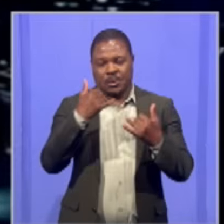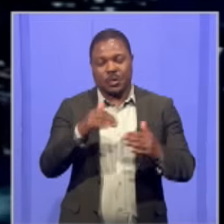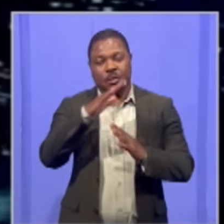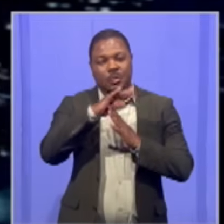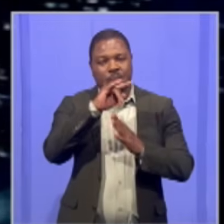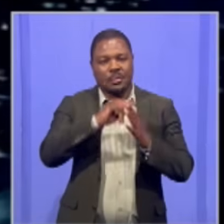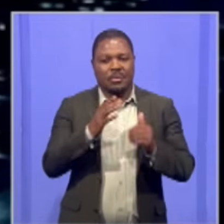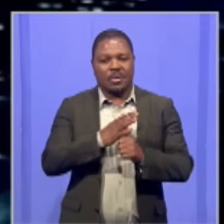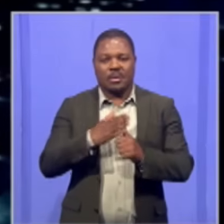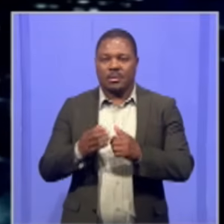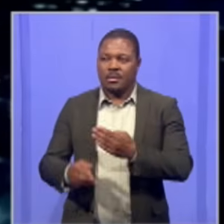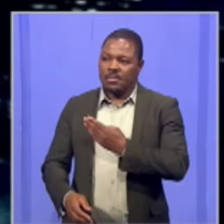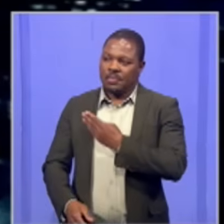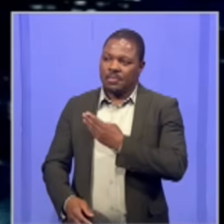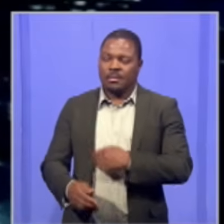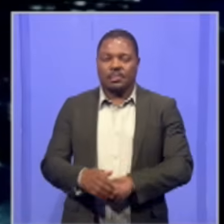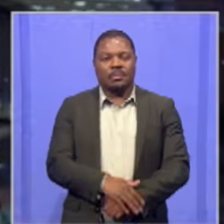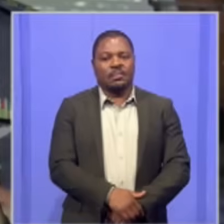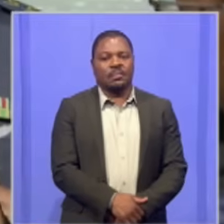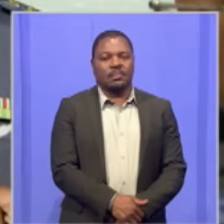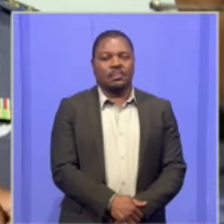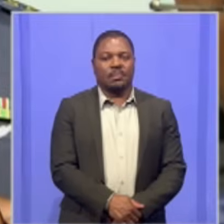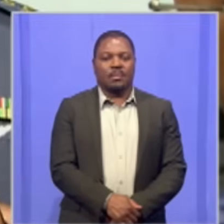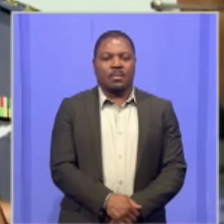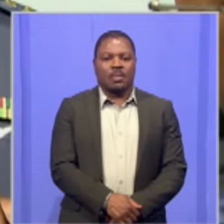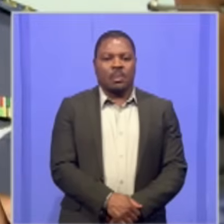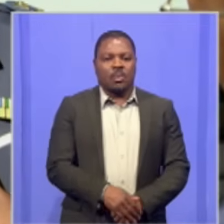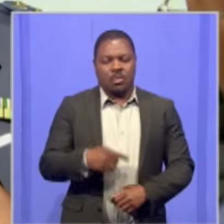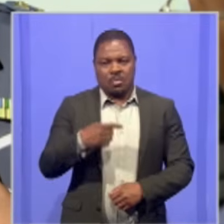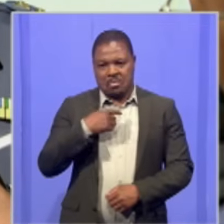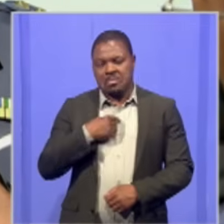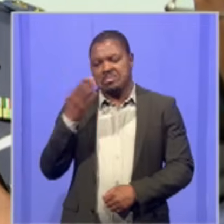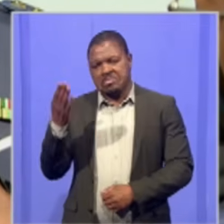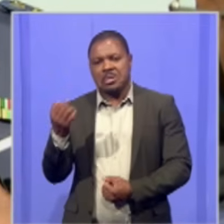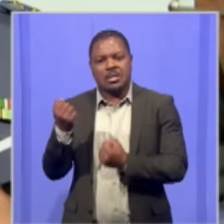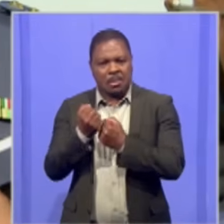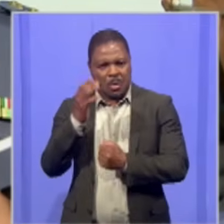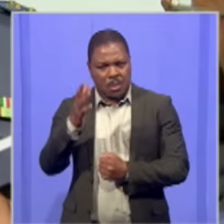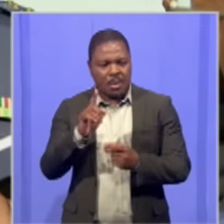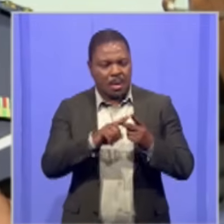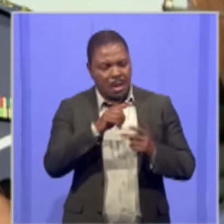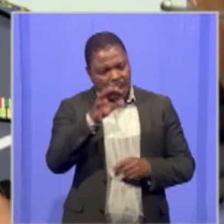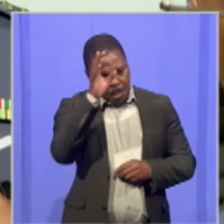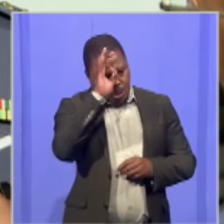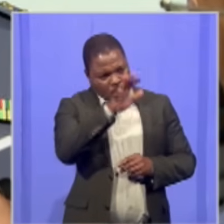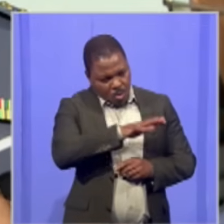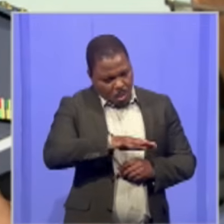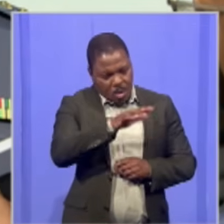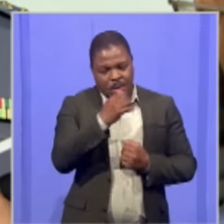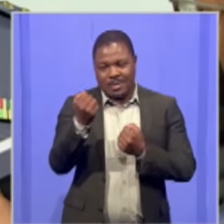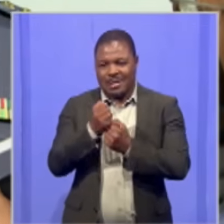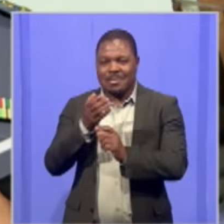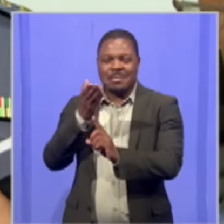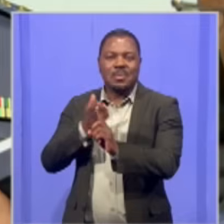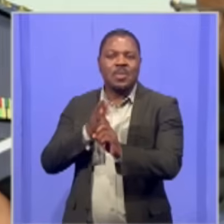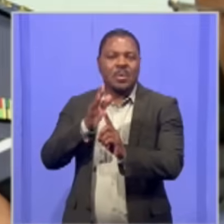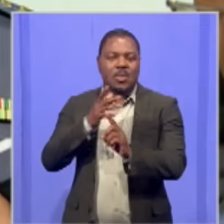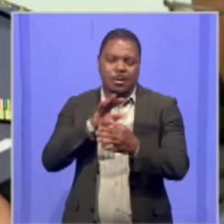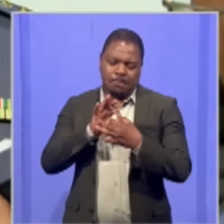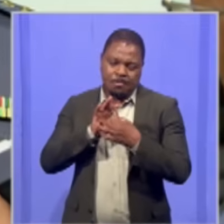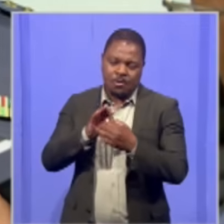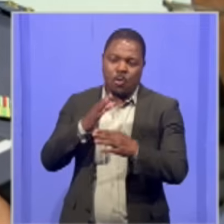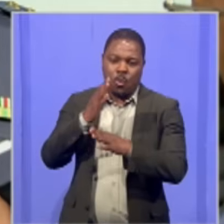ha re di thakgole ka dihlooho tsa tsona. I will support him, and the men and women in blue, we will support him, to commit to